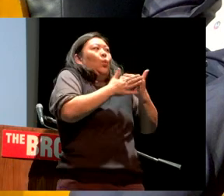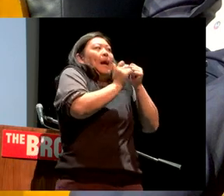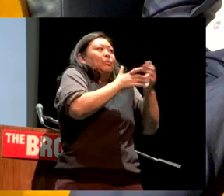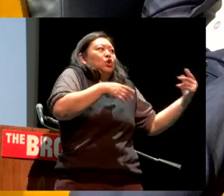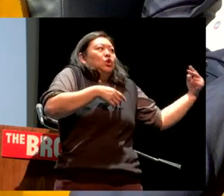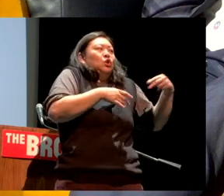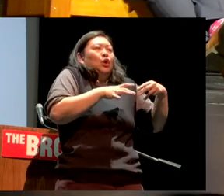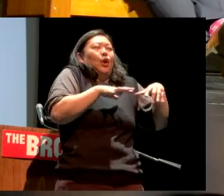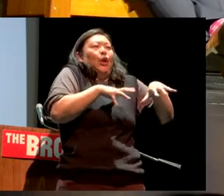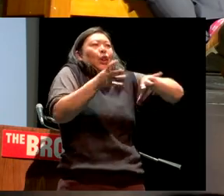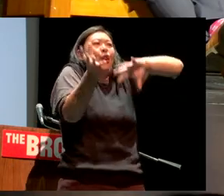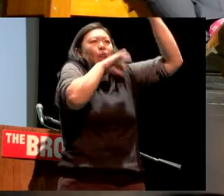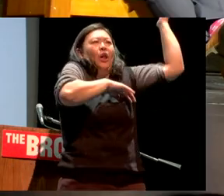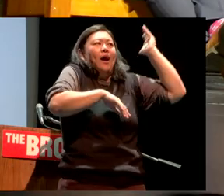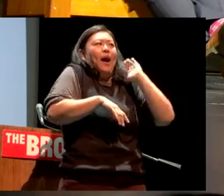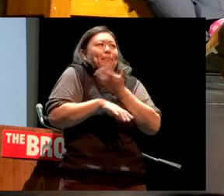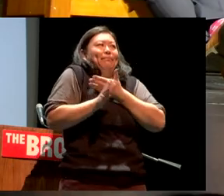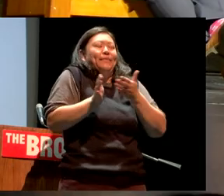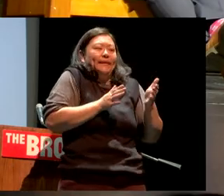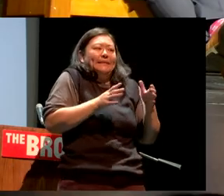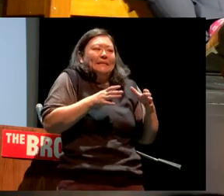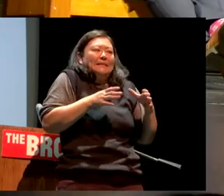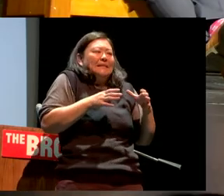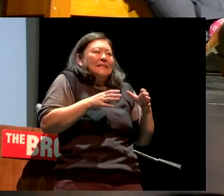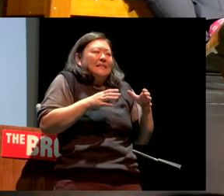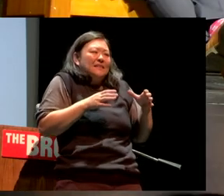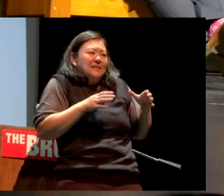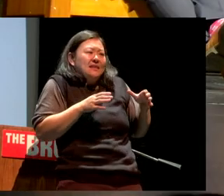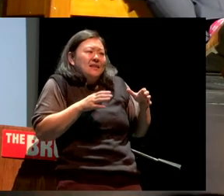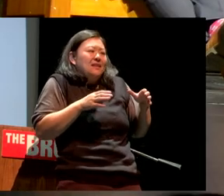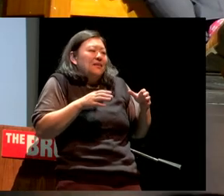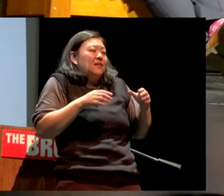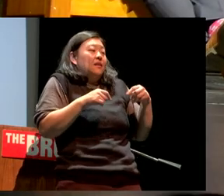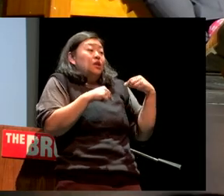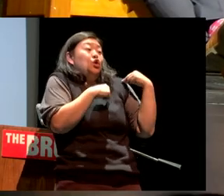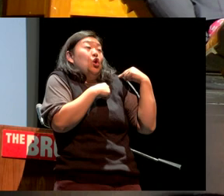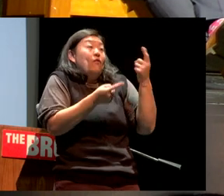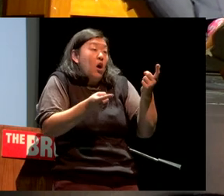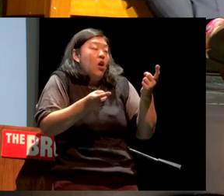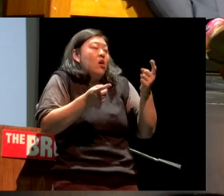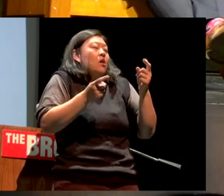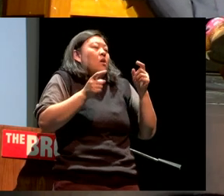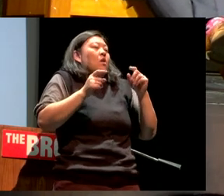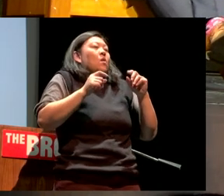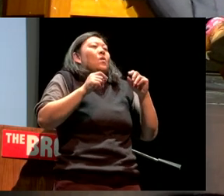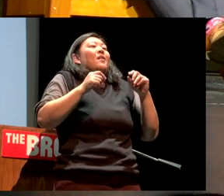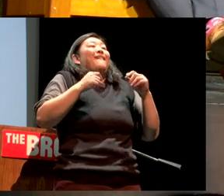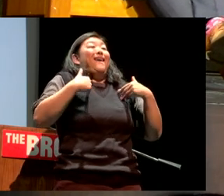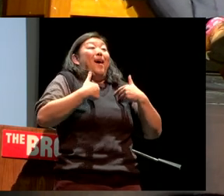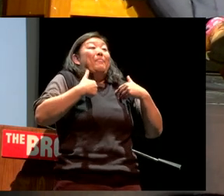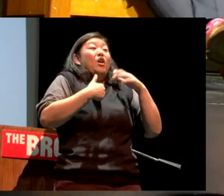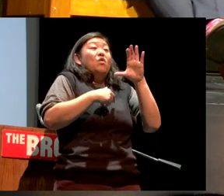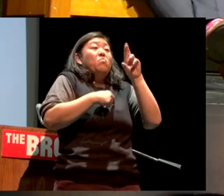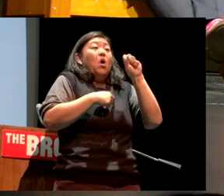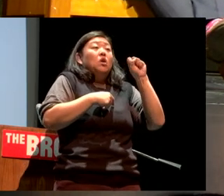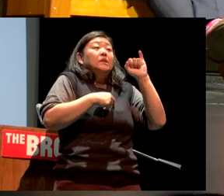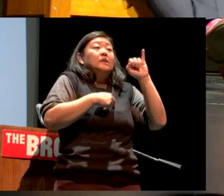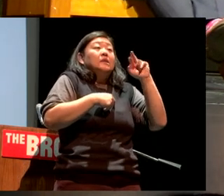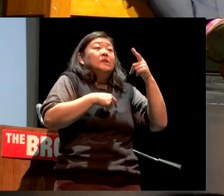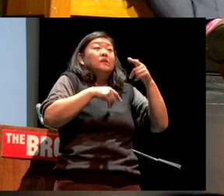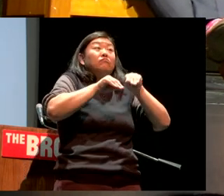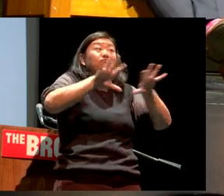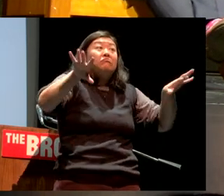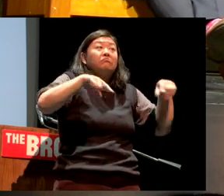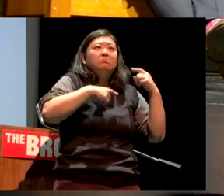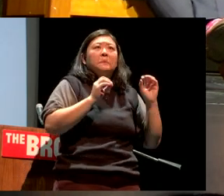bad actors at all. But I just hope that people, you know, don't get burnt out by some of the bad actors there is right now that are doing things